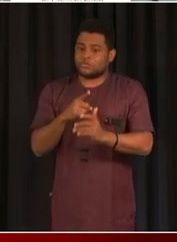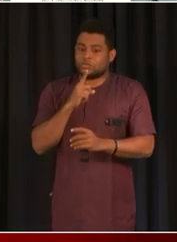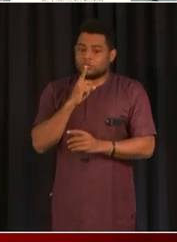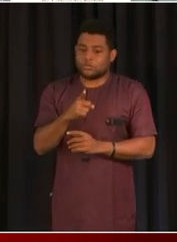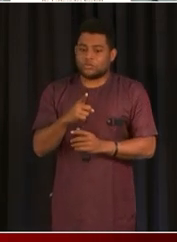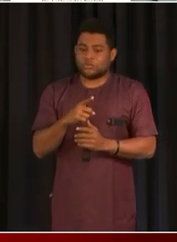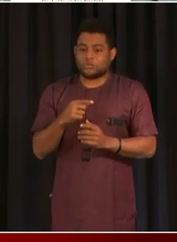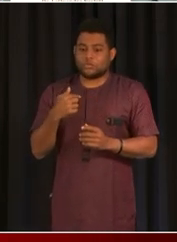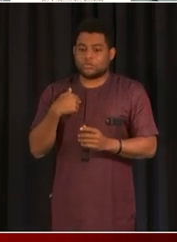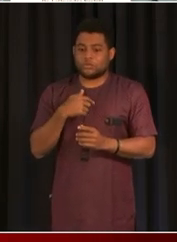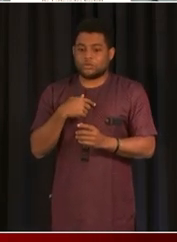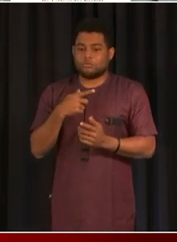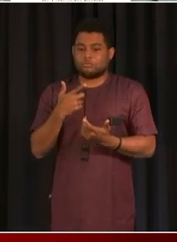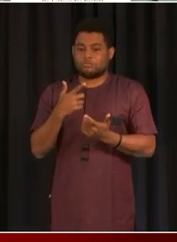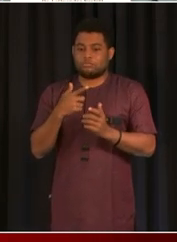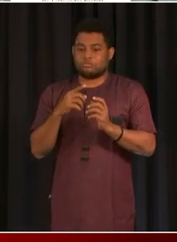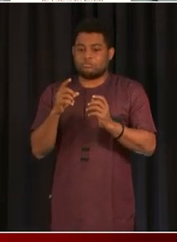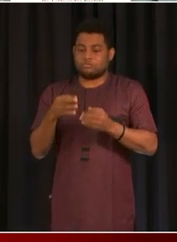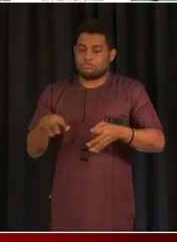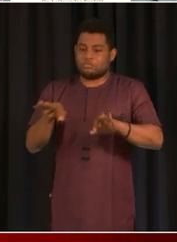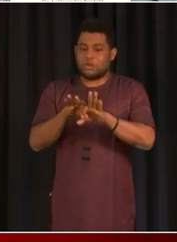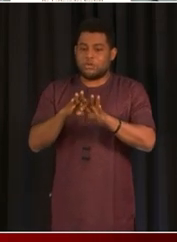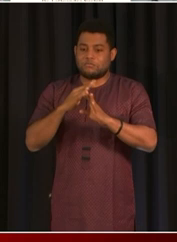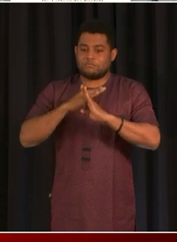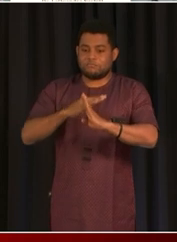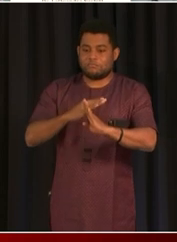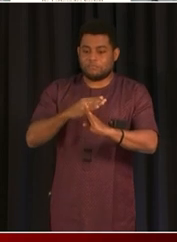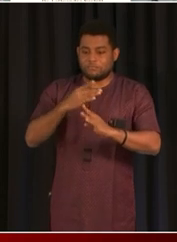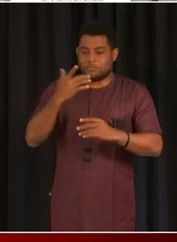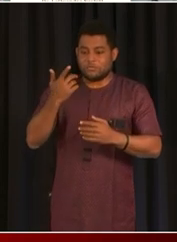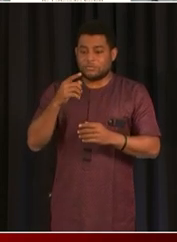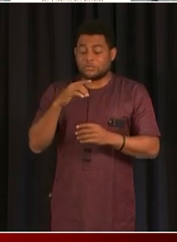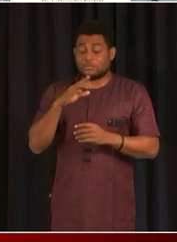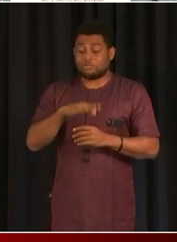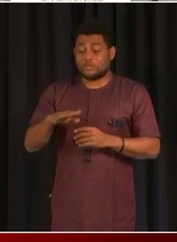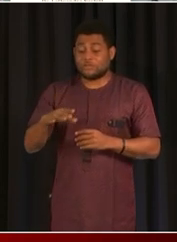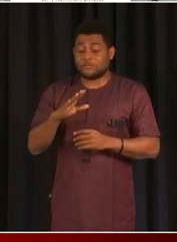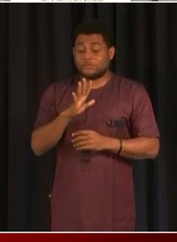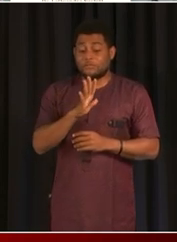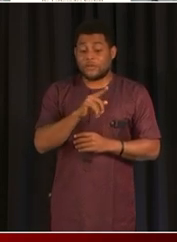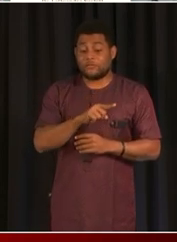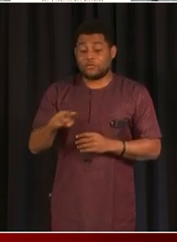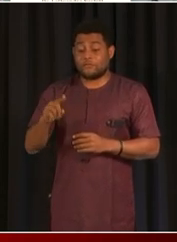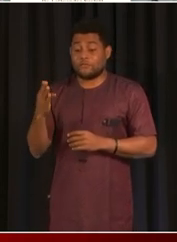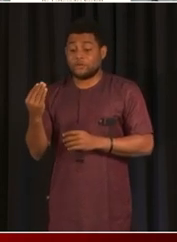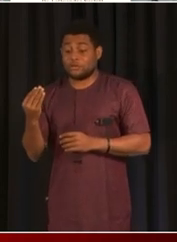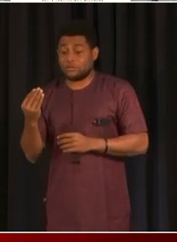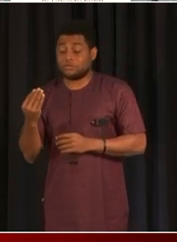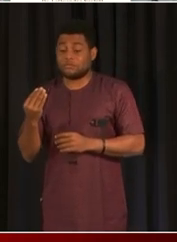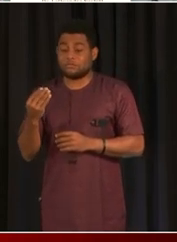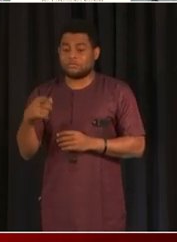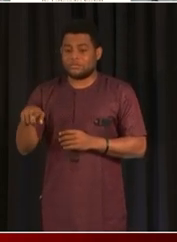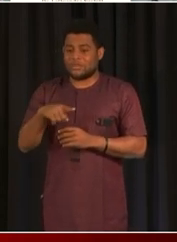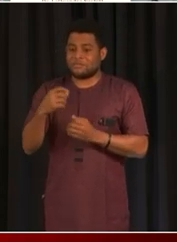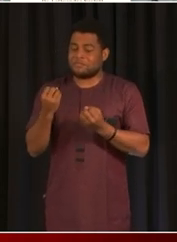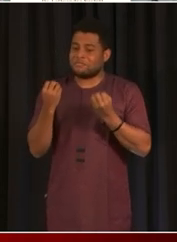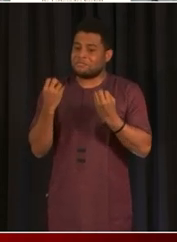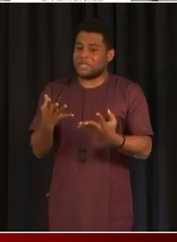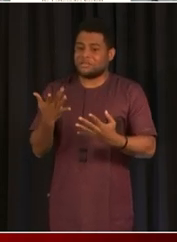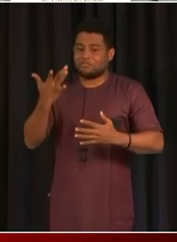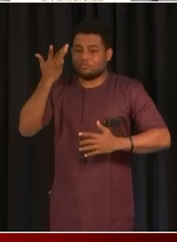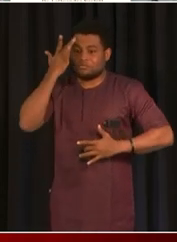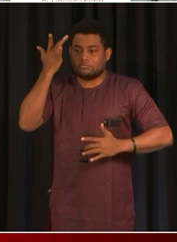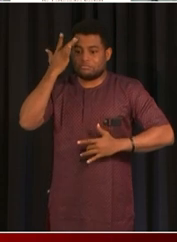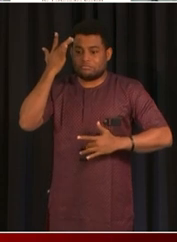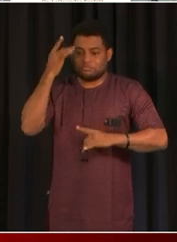to protect our children who are 5 to 14. They tend to be driving our cases, so all of them who are over 12, age 12 and older,